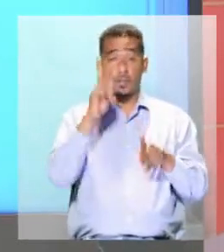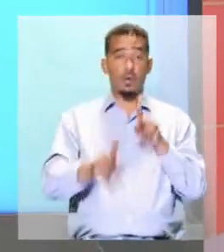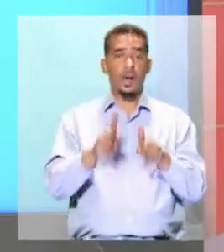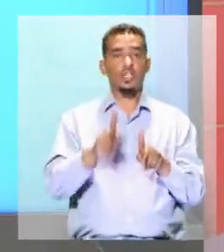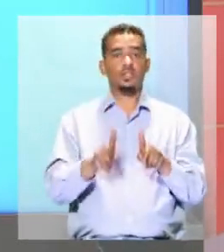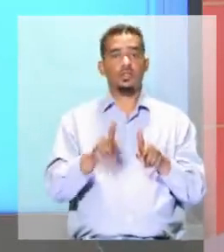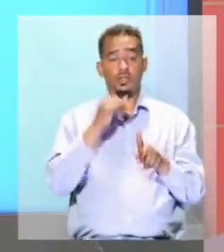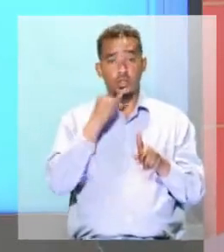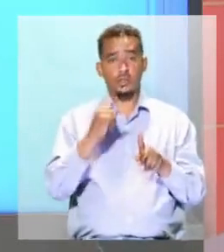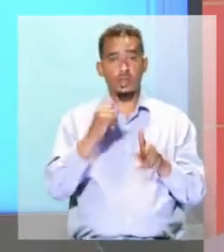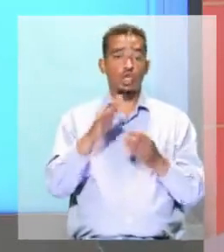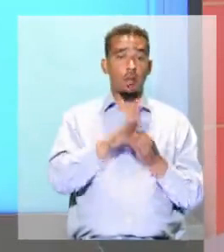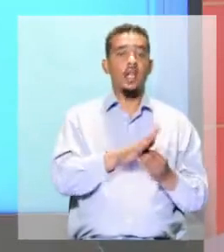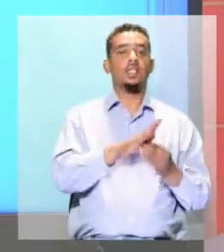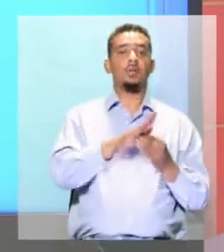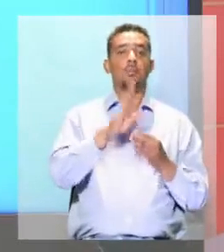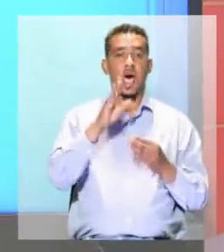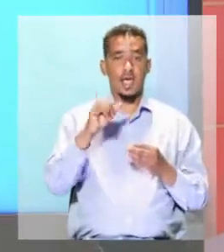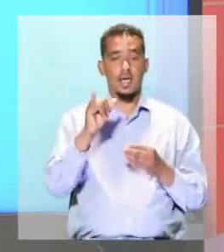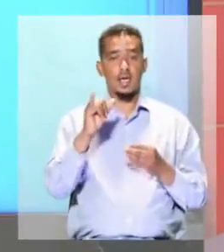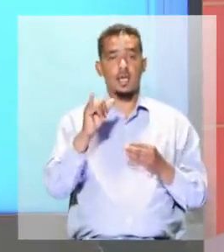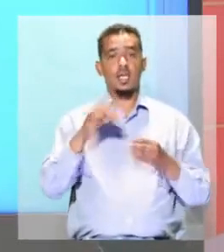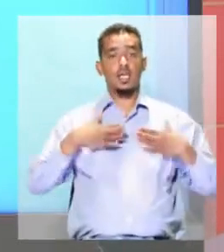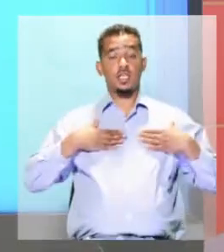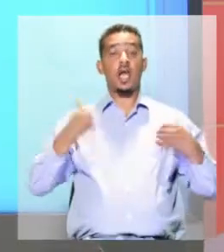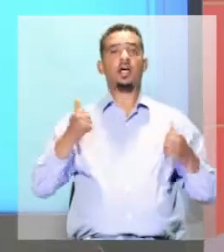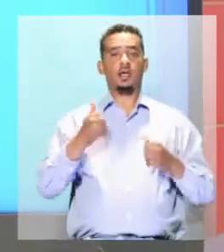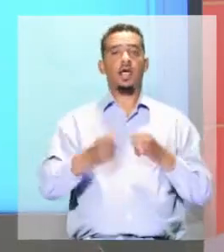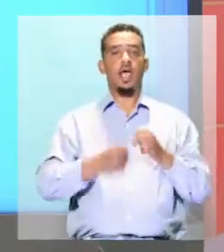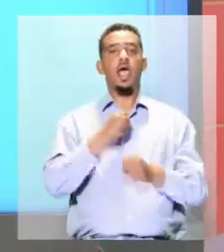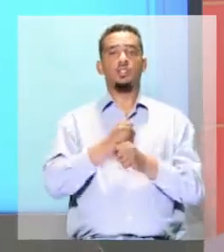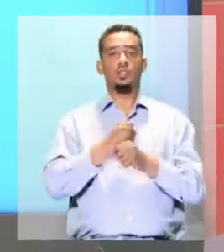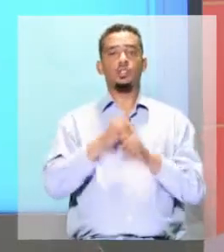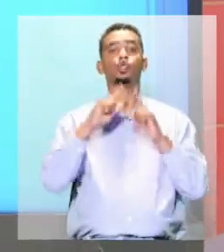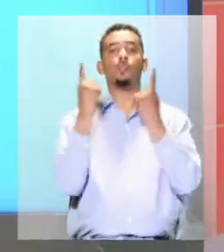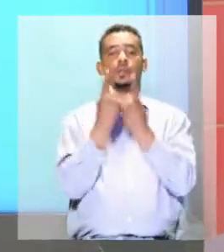population dominated by young age group.